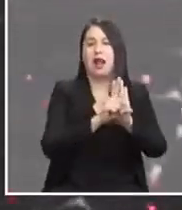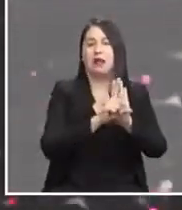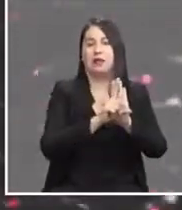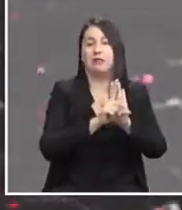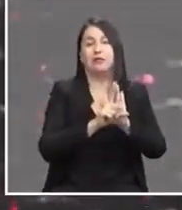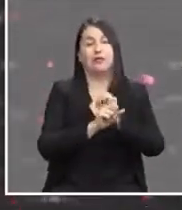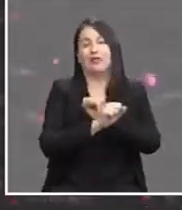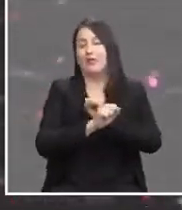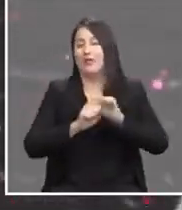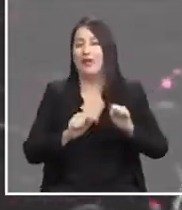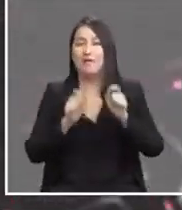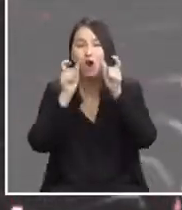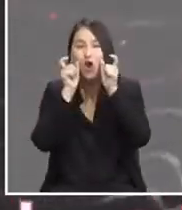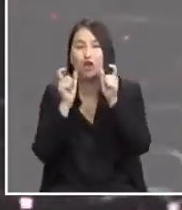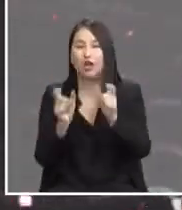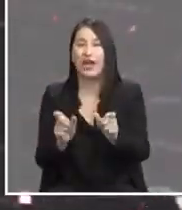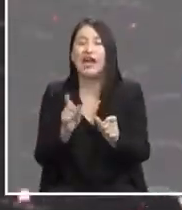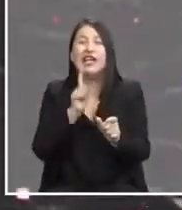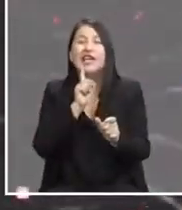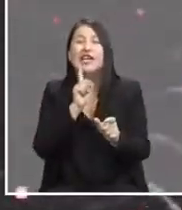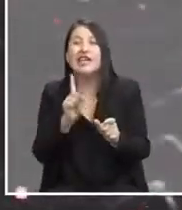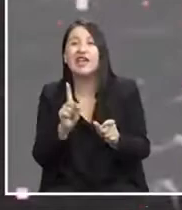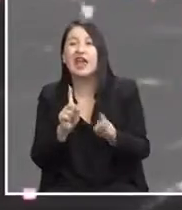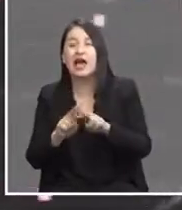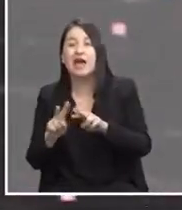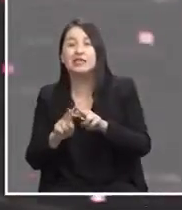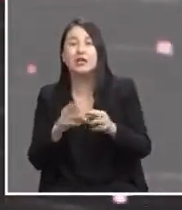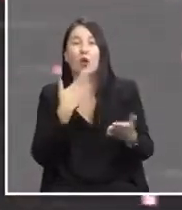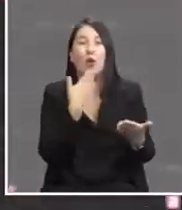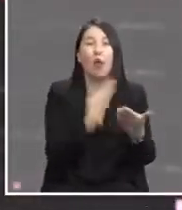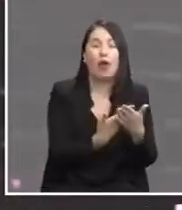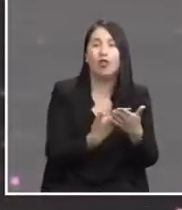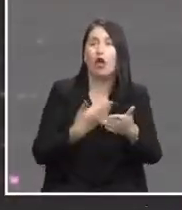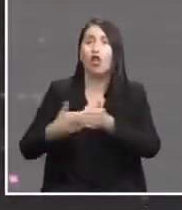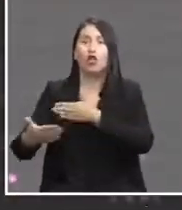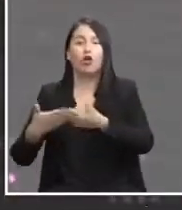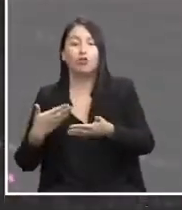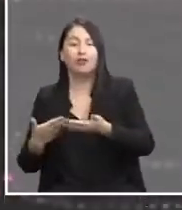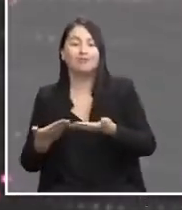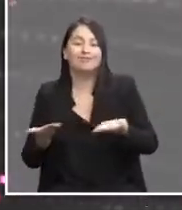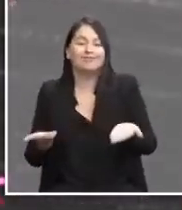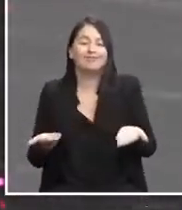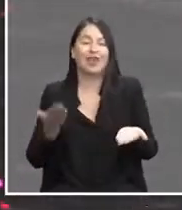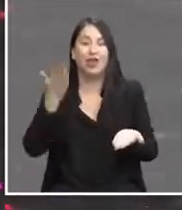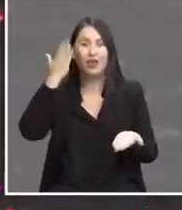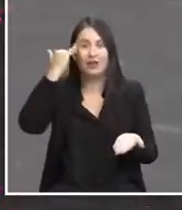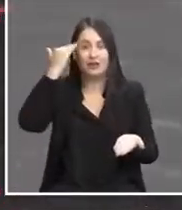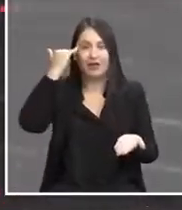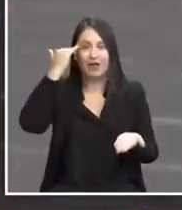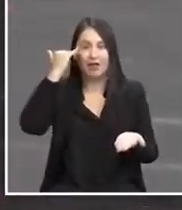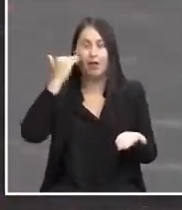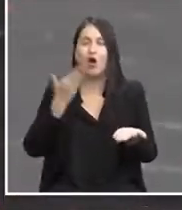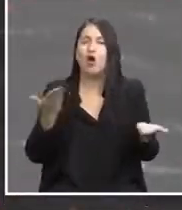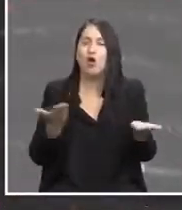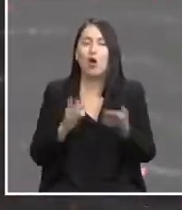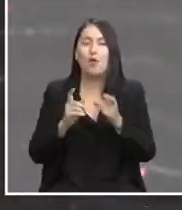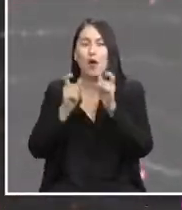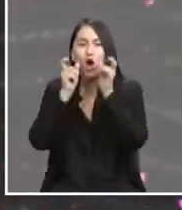when. So, how to regulate that cyberspace and that